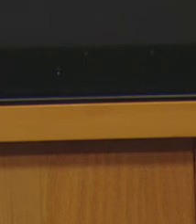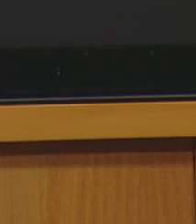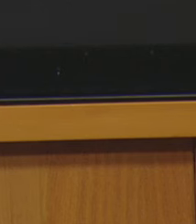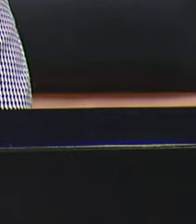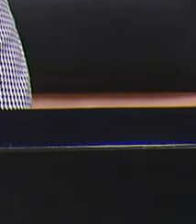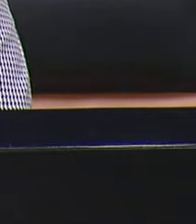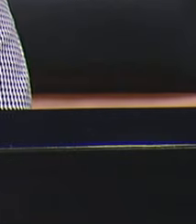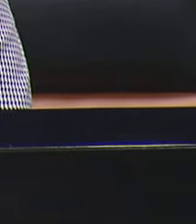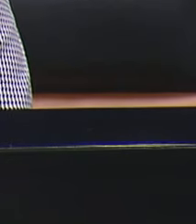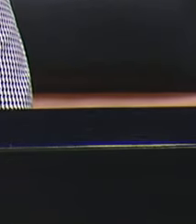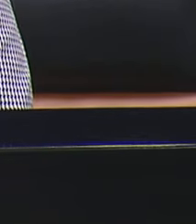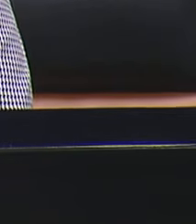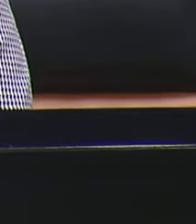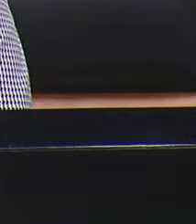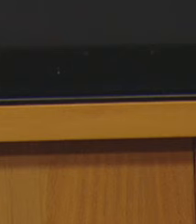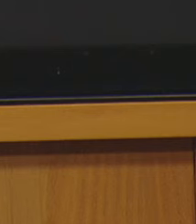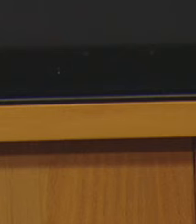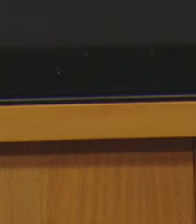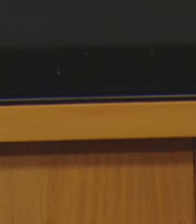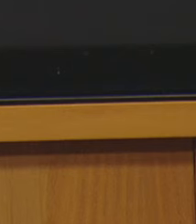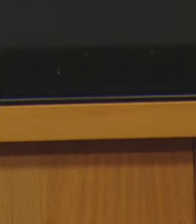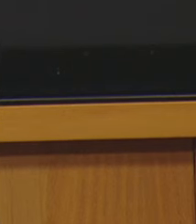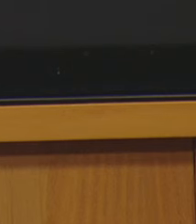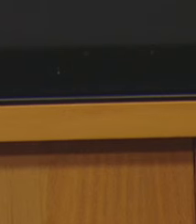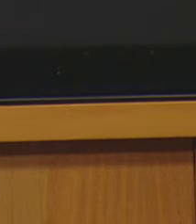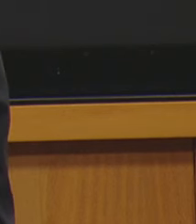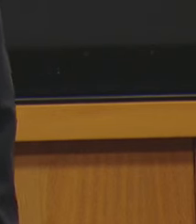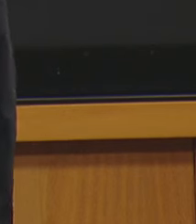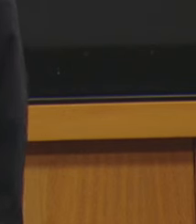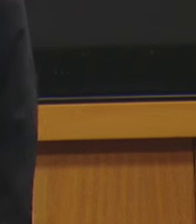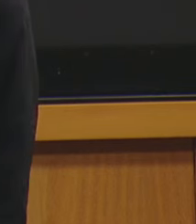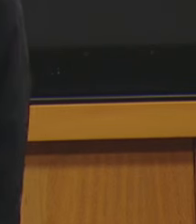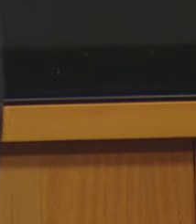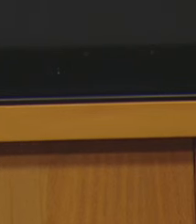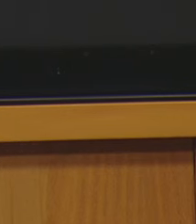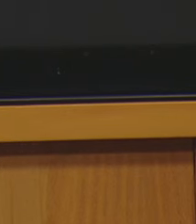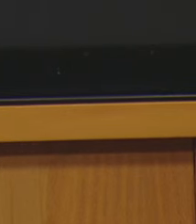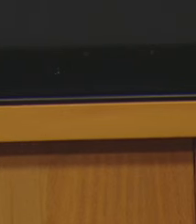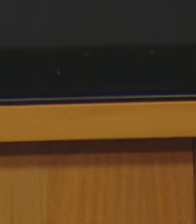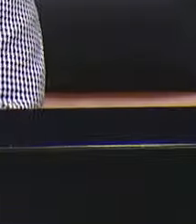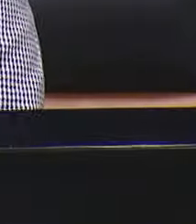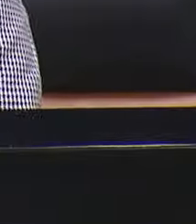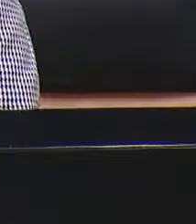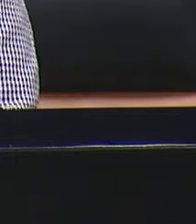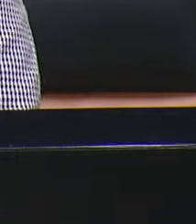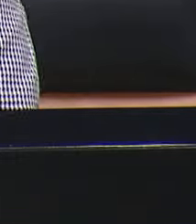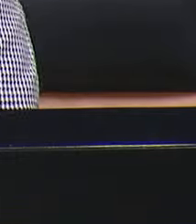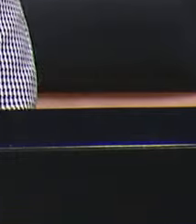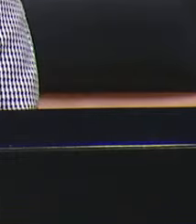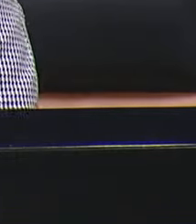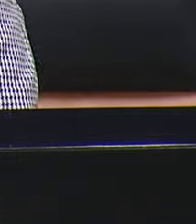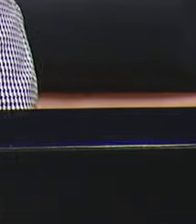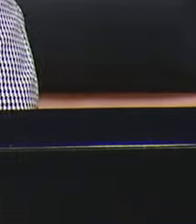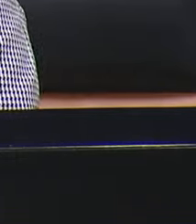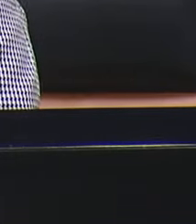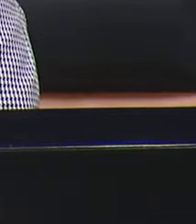member, please, I don't want to be I schooled. withdraw, Chairperson. Thank you. Honorable